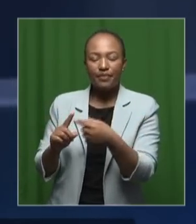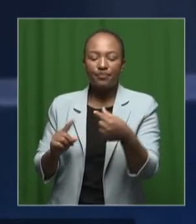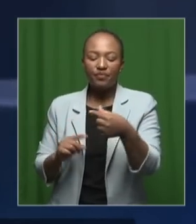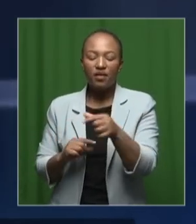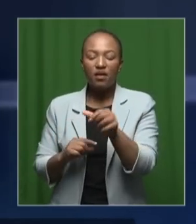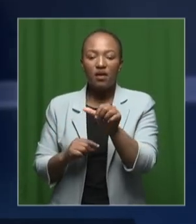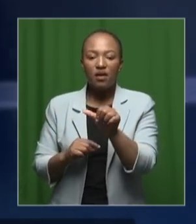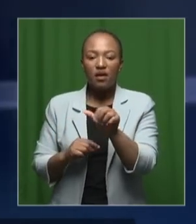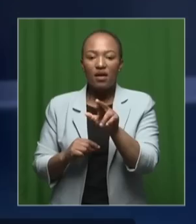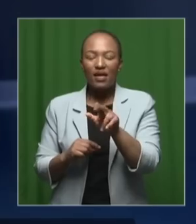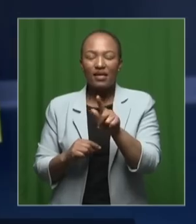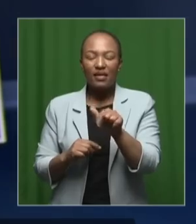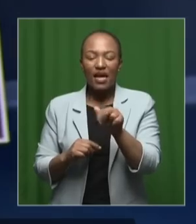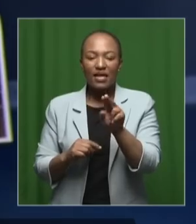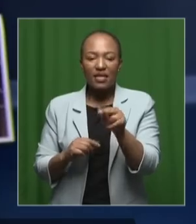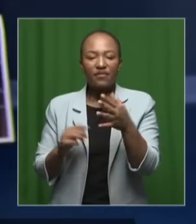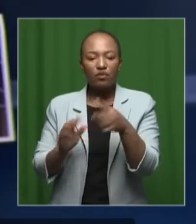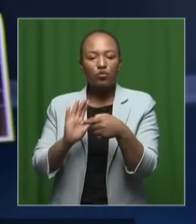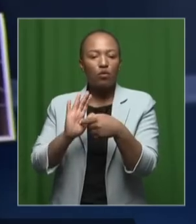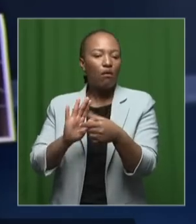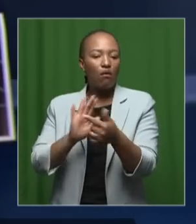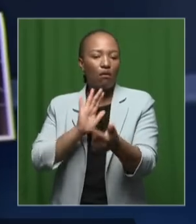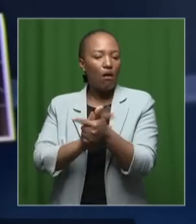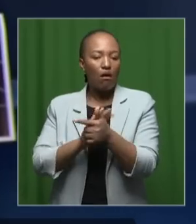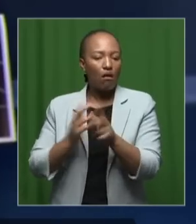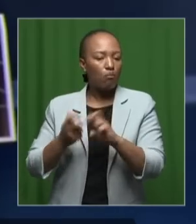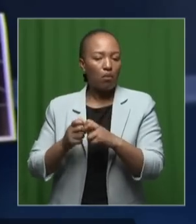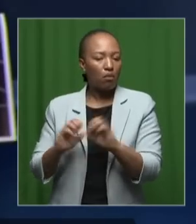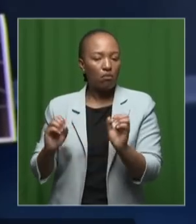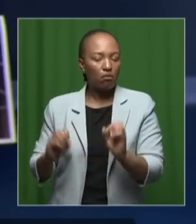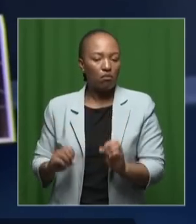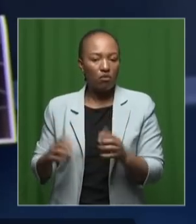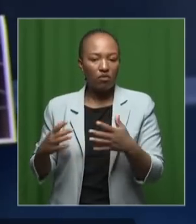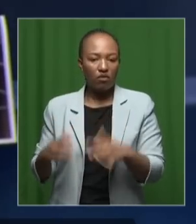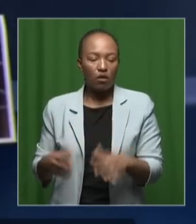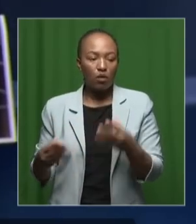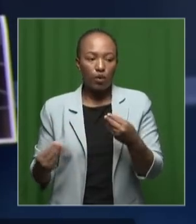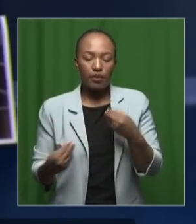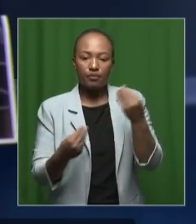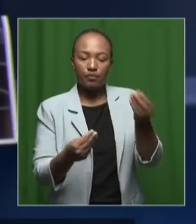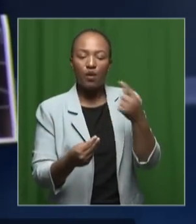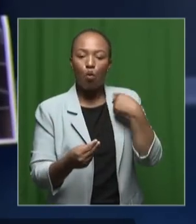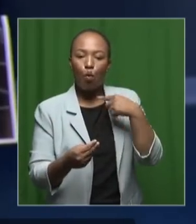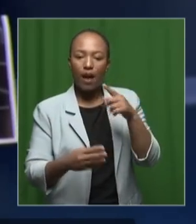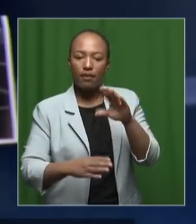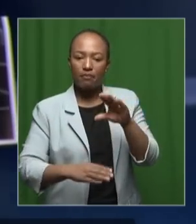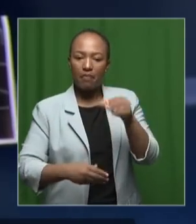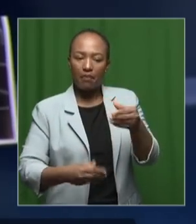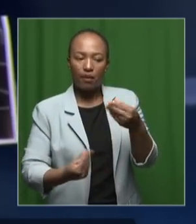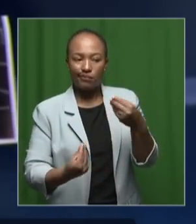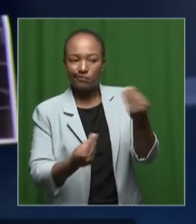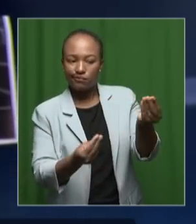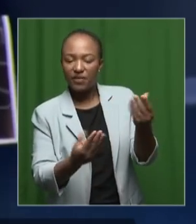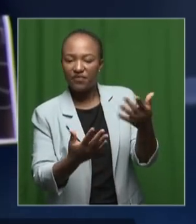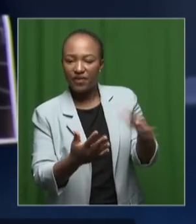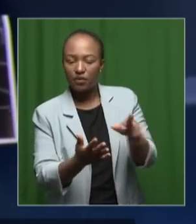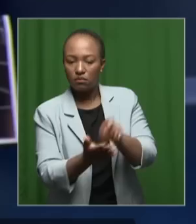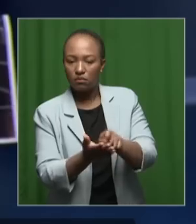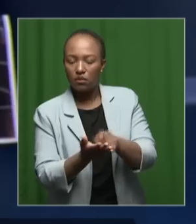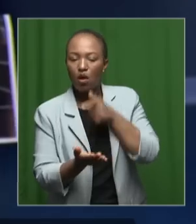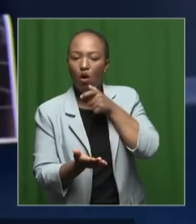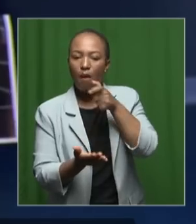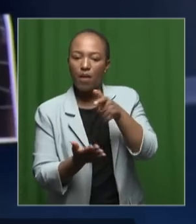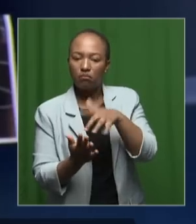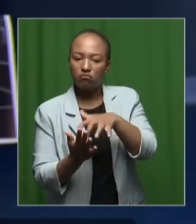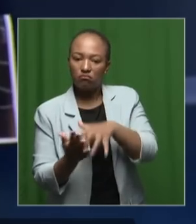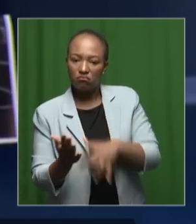not a problem. And we have submitted our submissions on the white paper, because we believe that that white paper